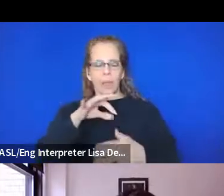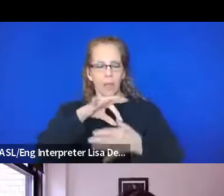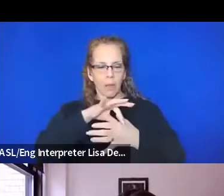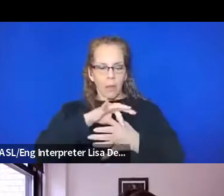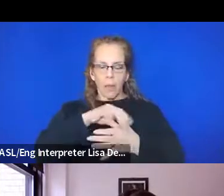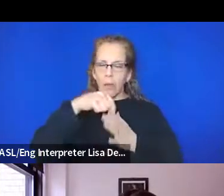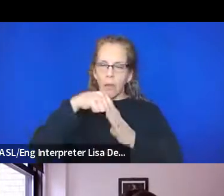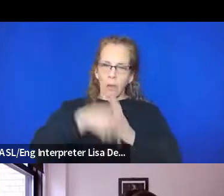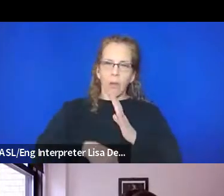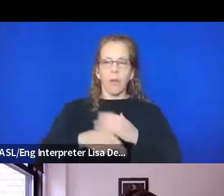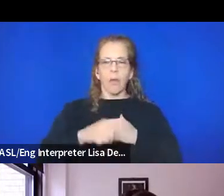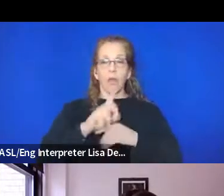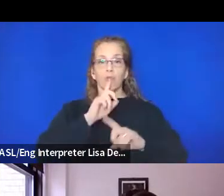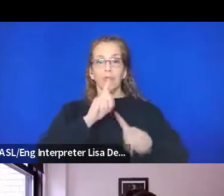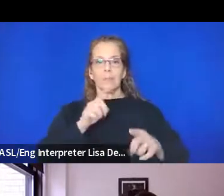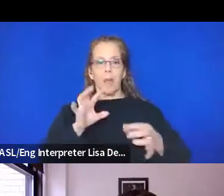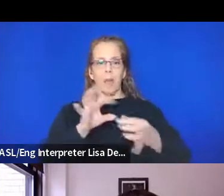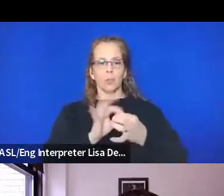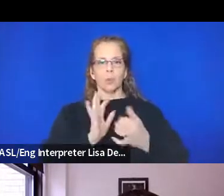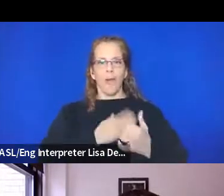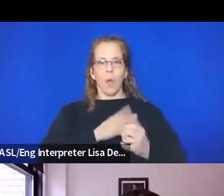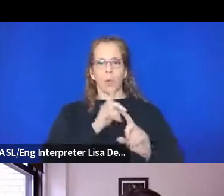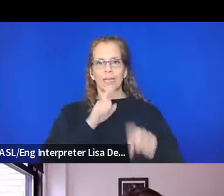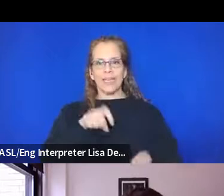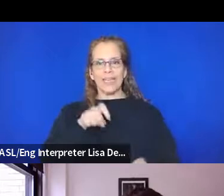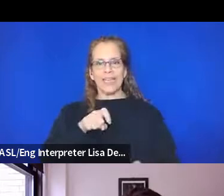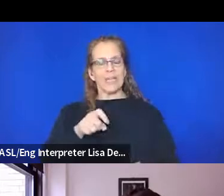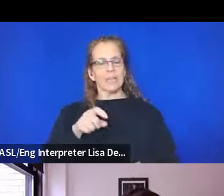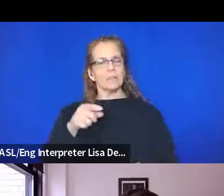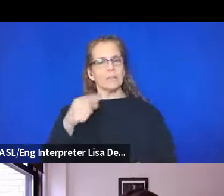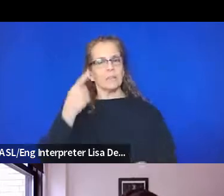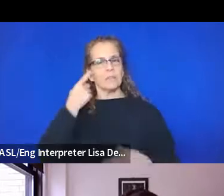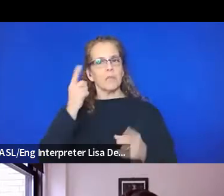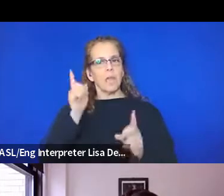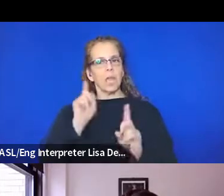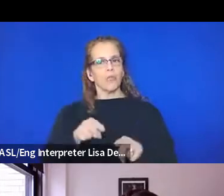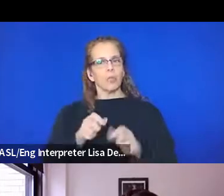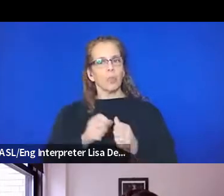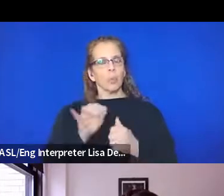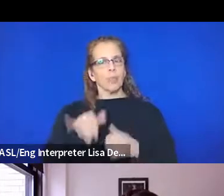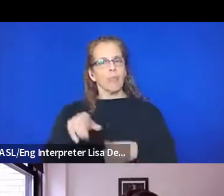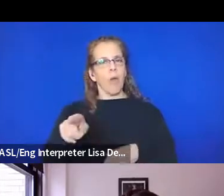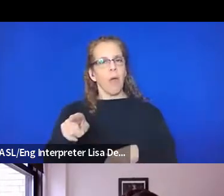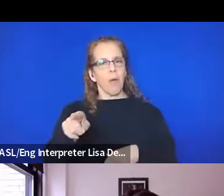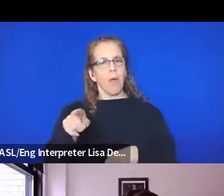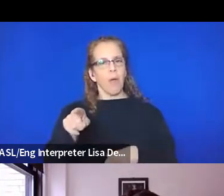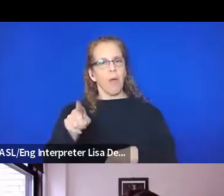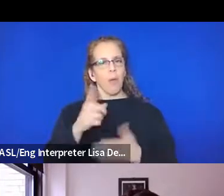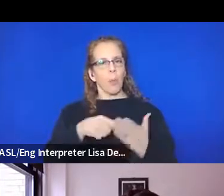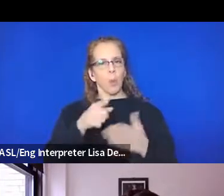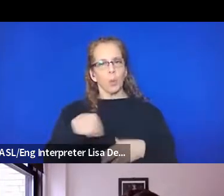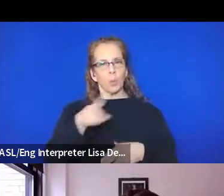responses to our own needs. Yeah, I would totally align with a lot of what you all are saying.